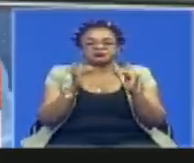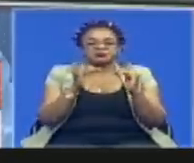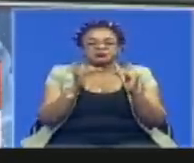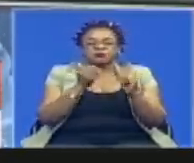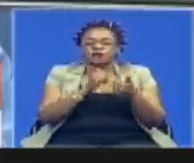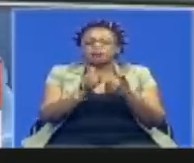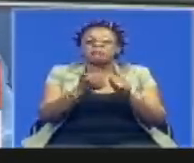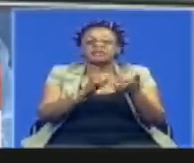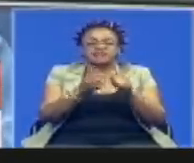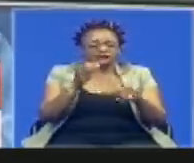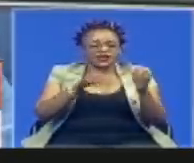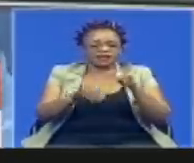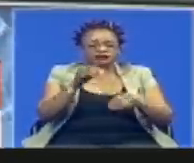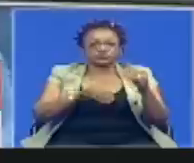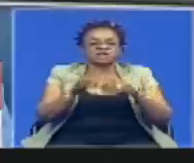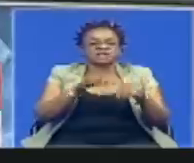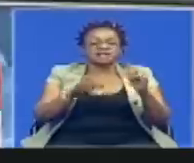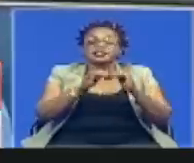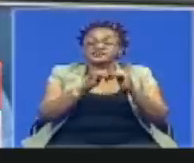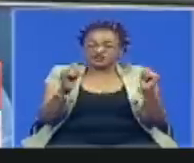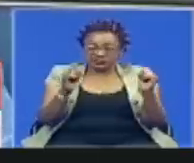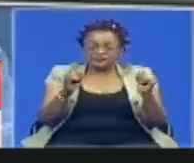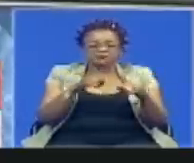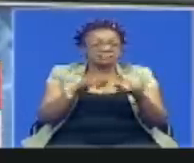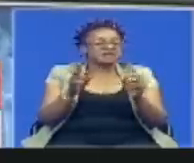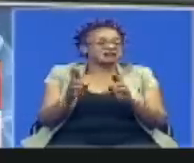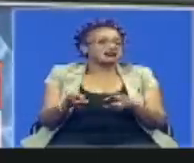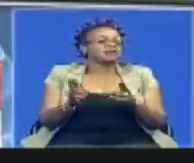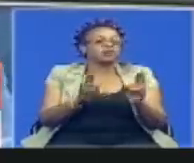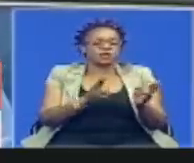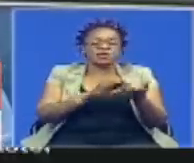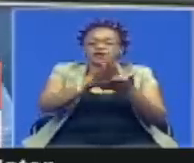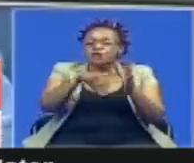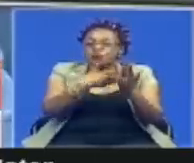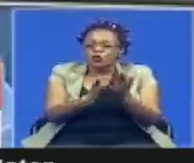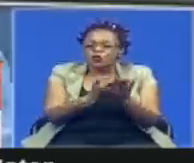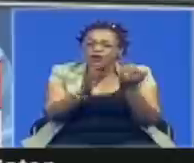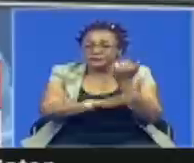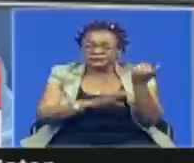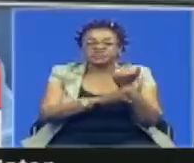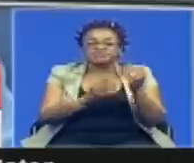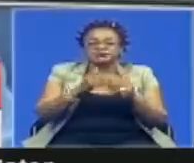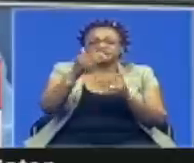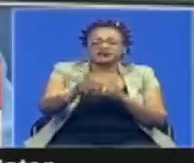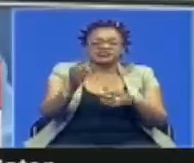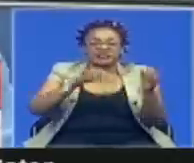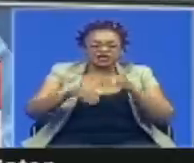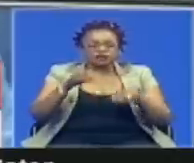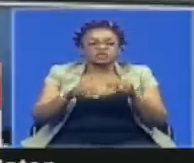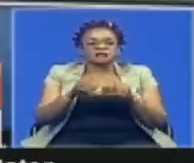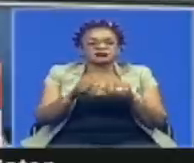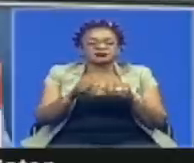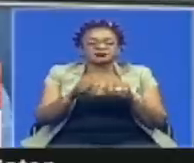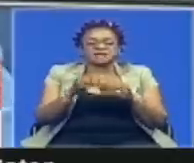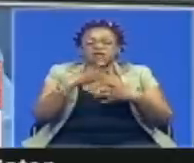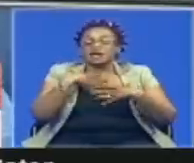competitive elections are divisive by their very nature. And all countries, after elections, embark on a healing